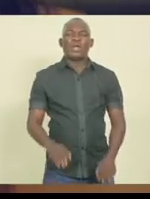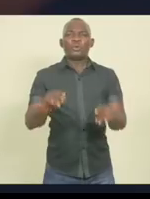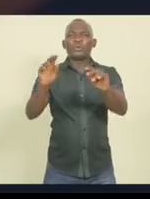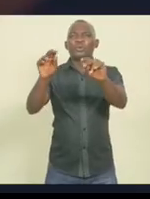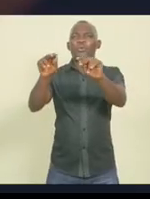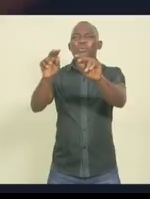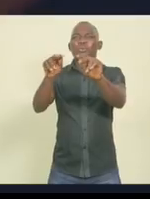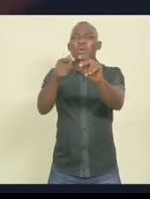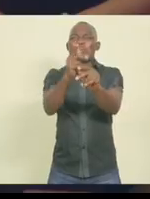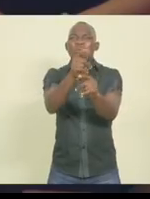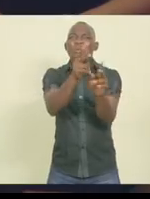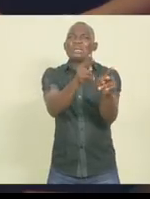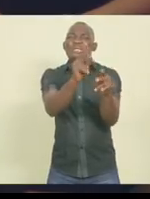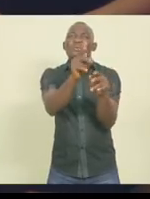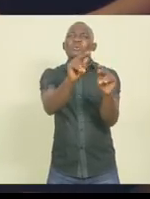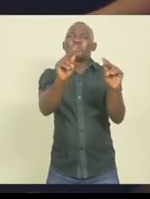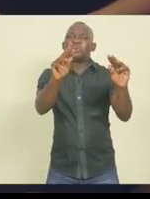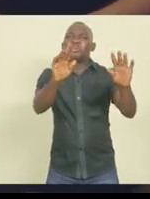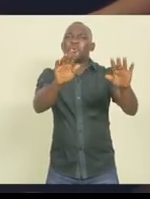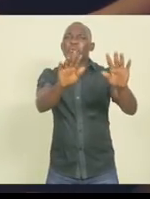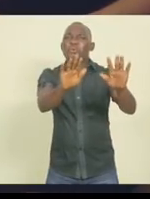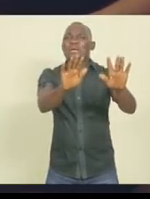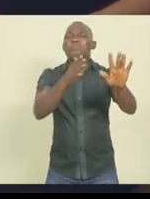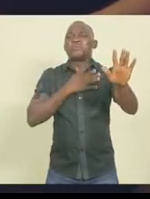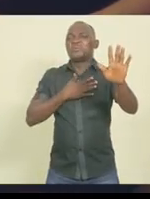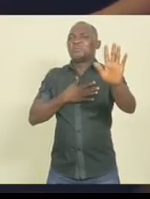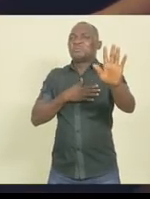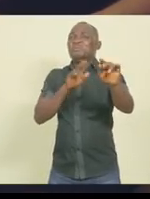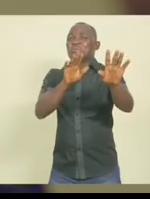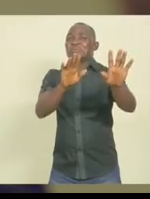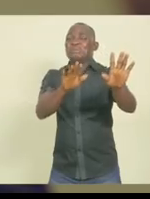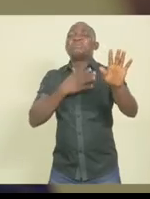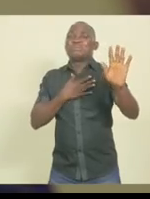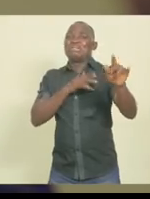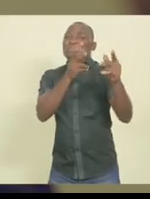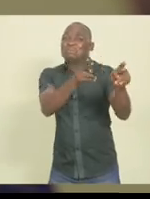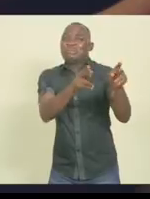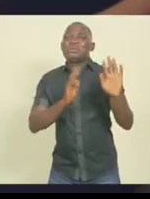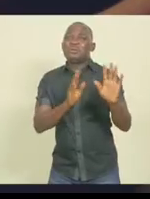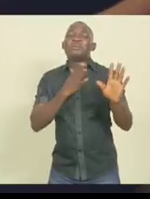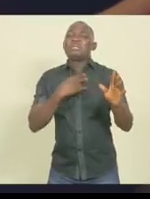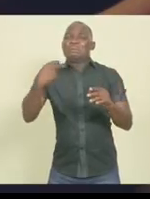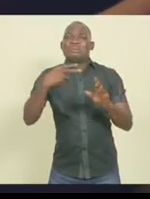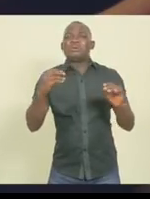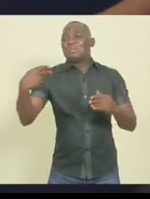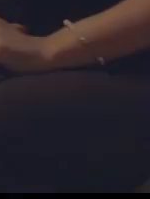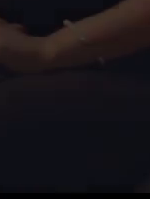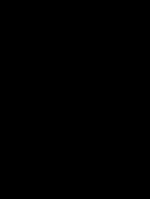No, don't kill me, please. Don't kill me. Beg you, please. Don't kill me. Don't kill me. Please, don't kill me.